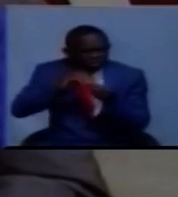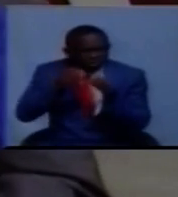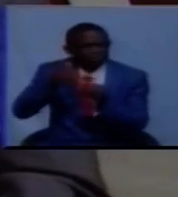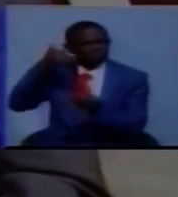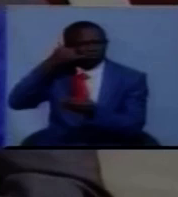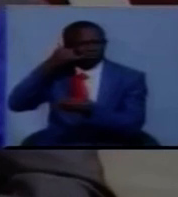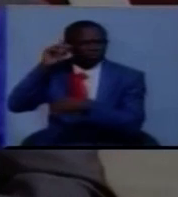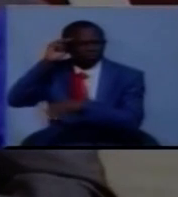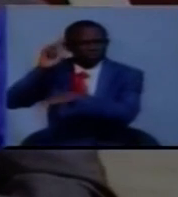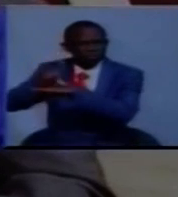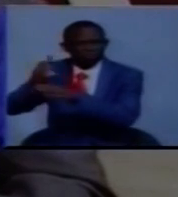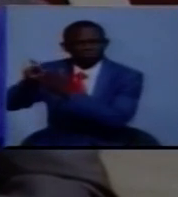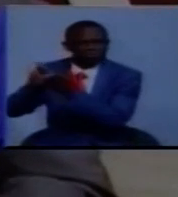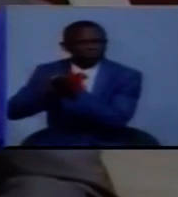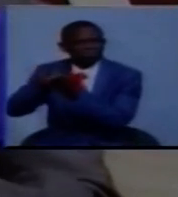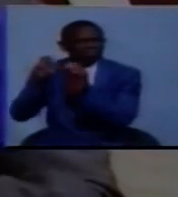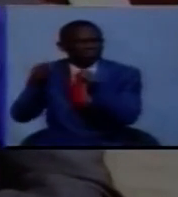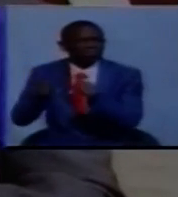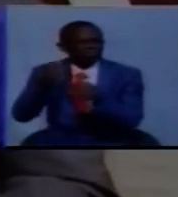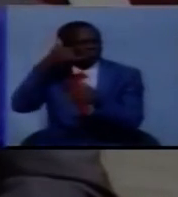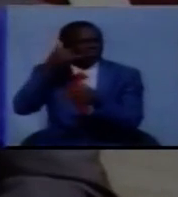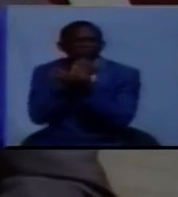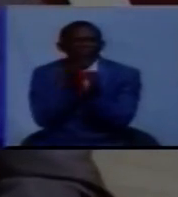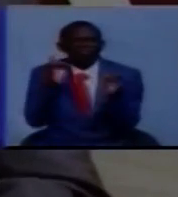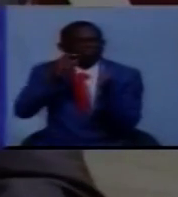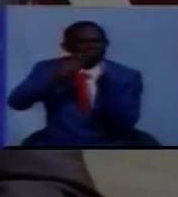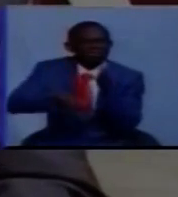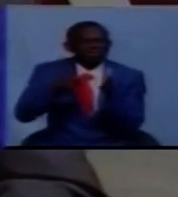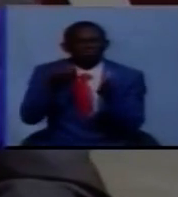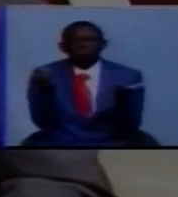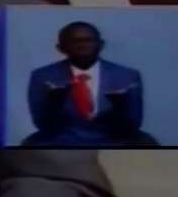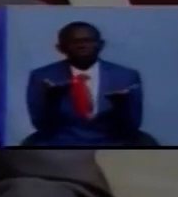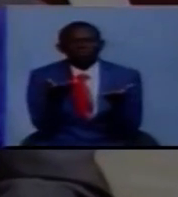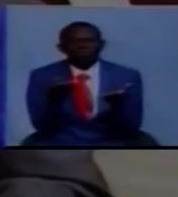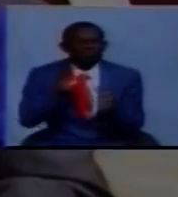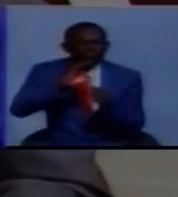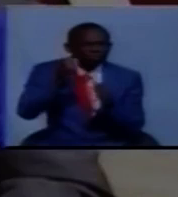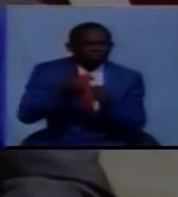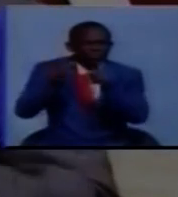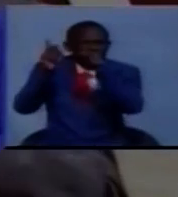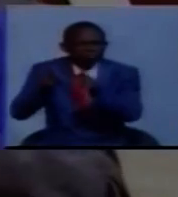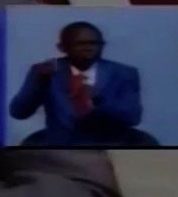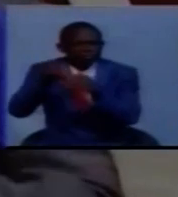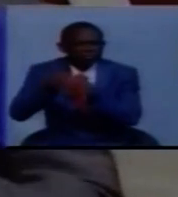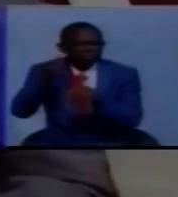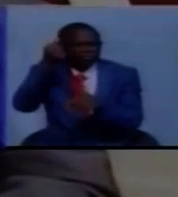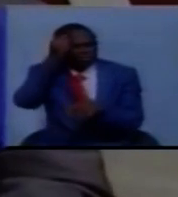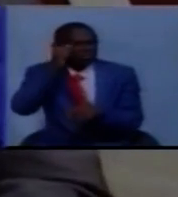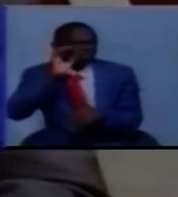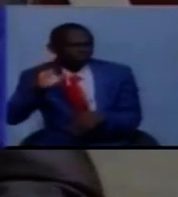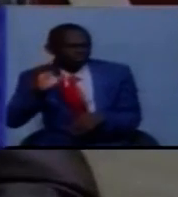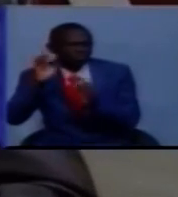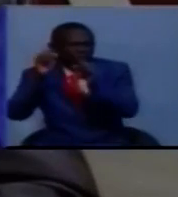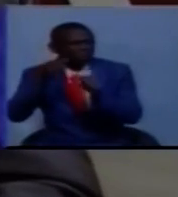Chirilabombwe. Or where we don't have a labor officer, we should be able to make arrangements to have a labor officer to get there. So I would like to appeal